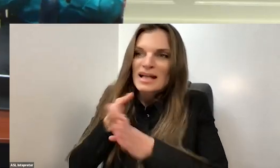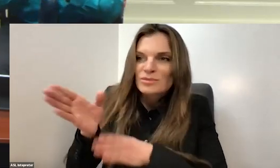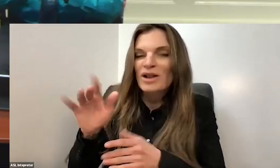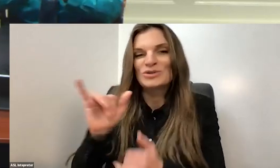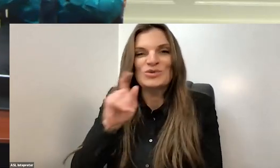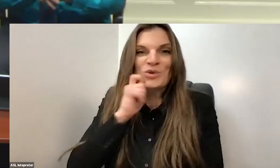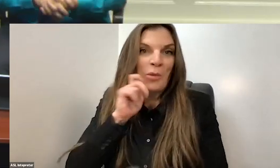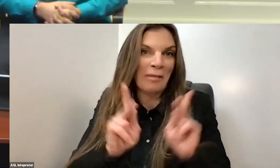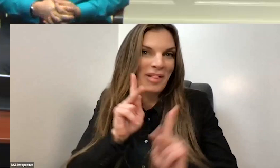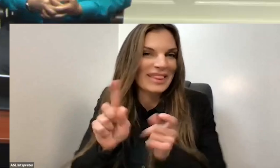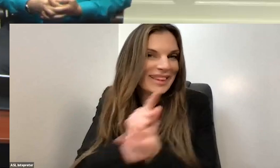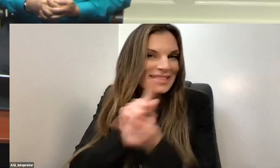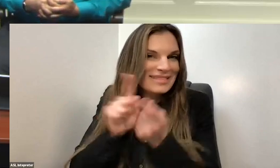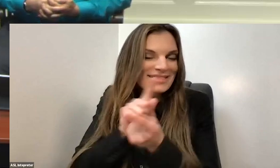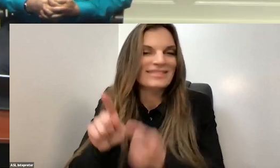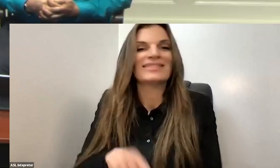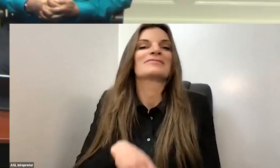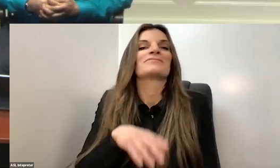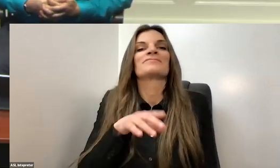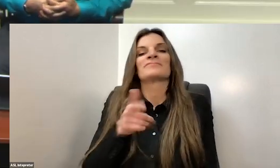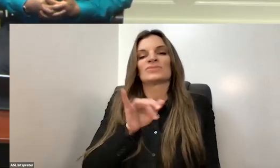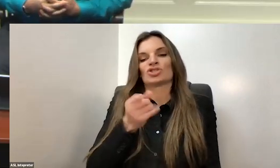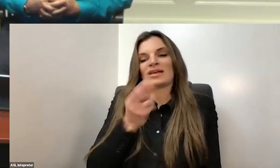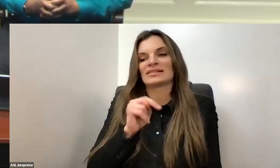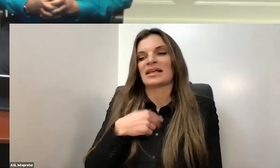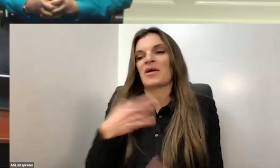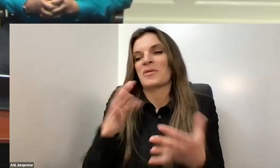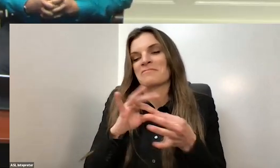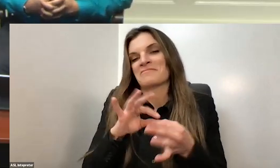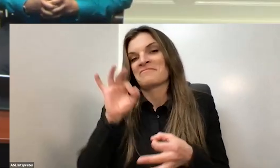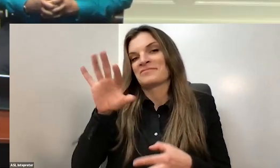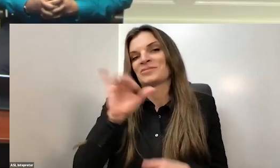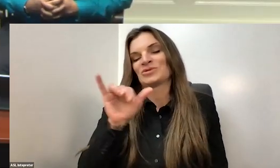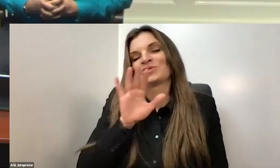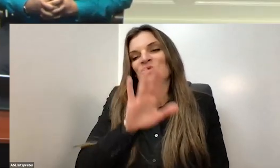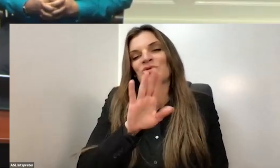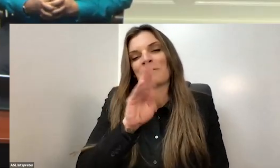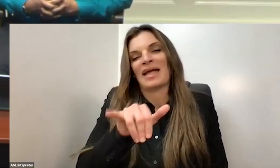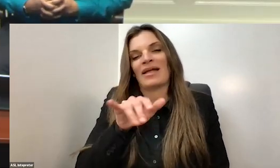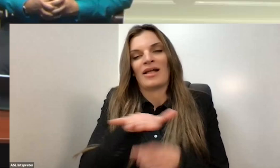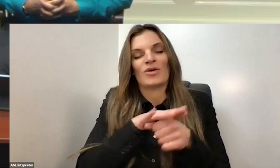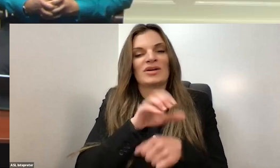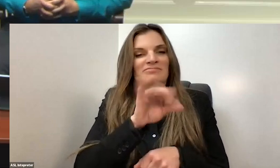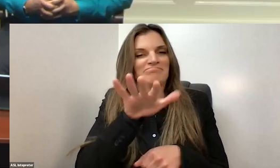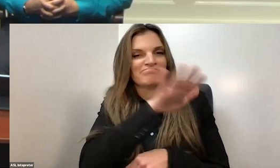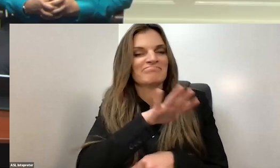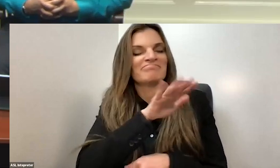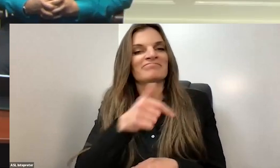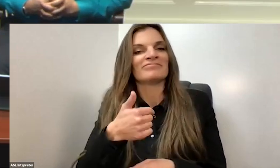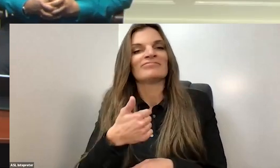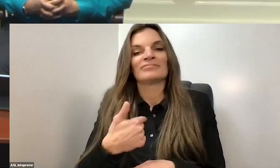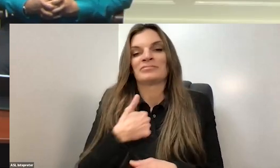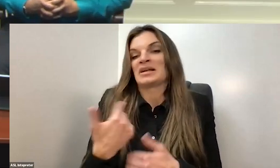No, absolutely. I'd be remiss if I didn't mention Bay Area Accessibility and Inclusive Design, which I co-lead. But if